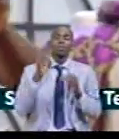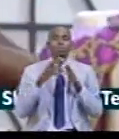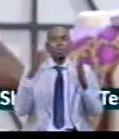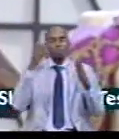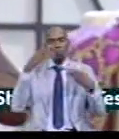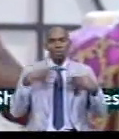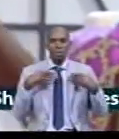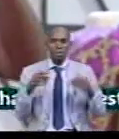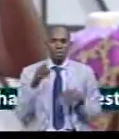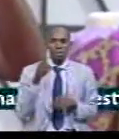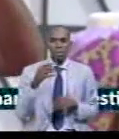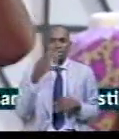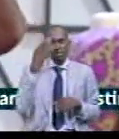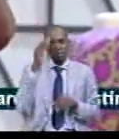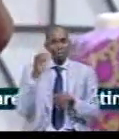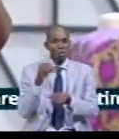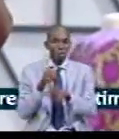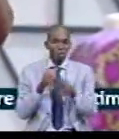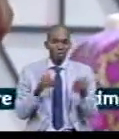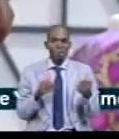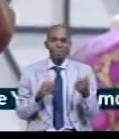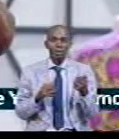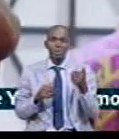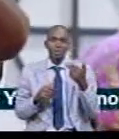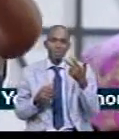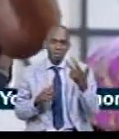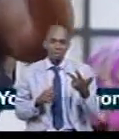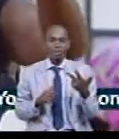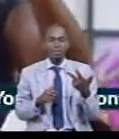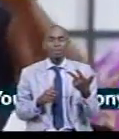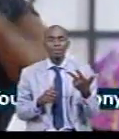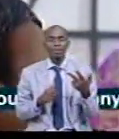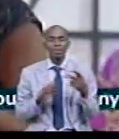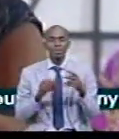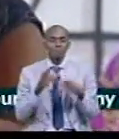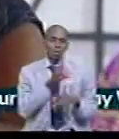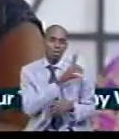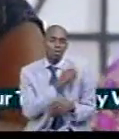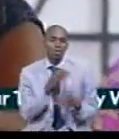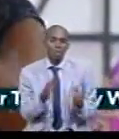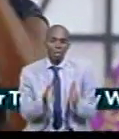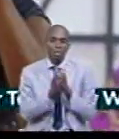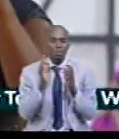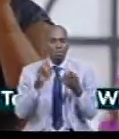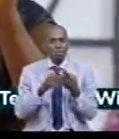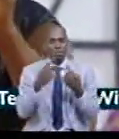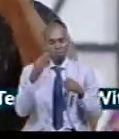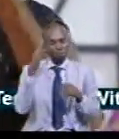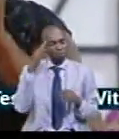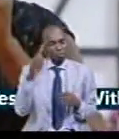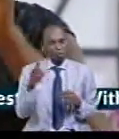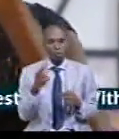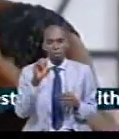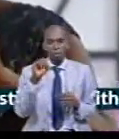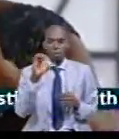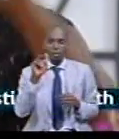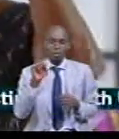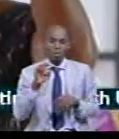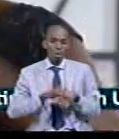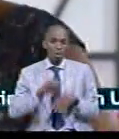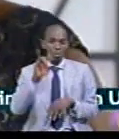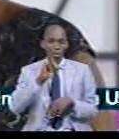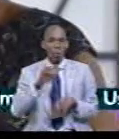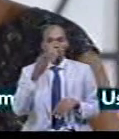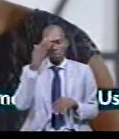I know there are other three labs that they said I should come for it on Monday. And I know the results will be the one that